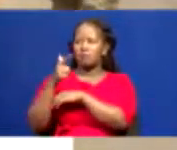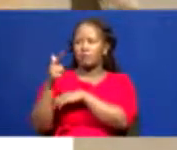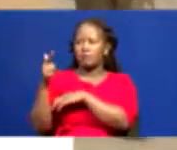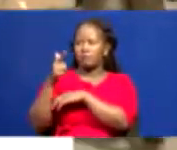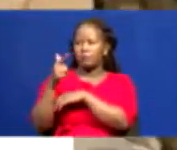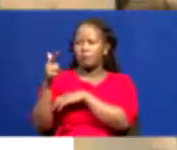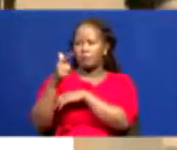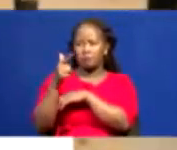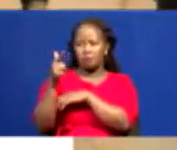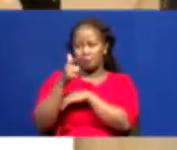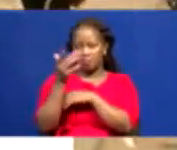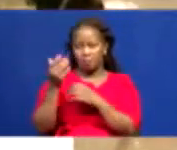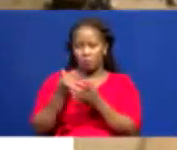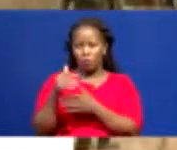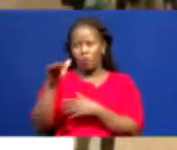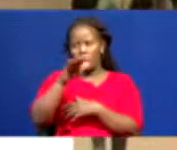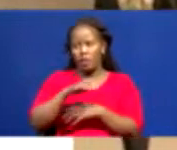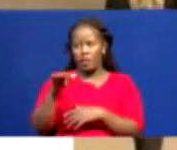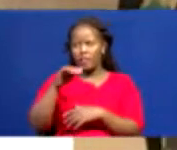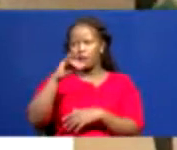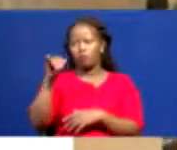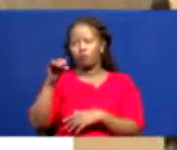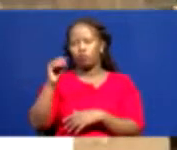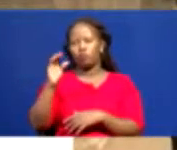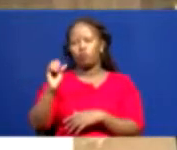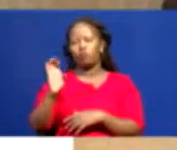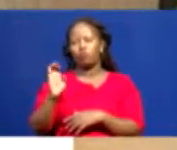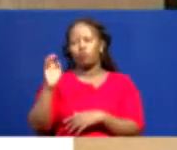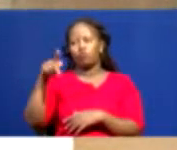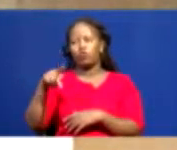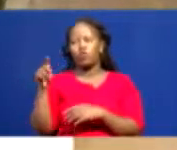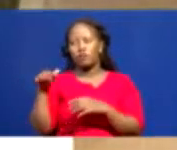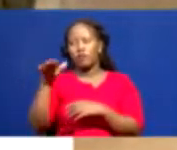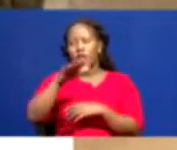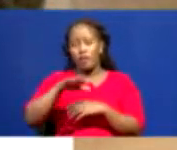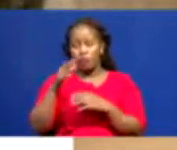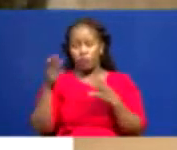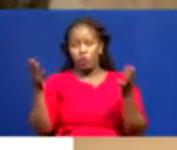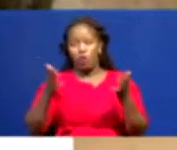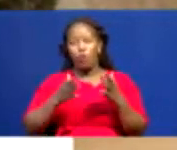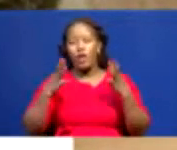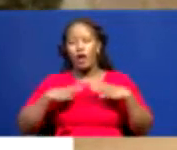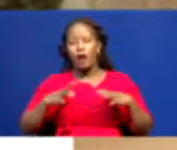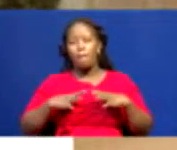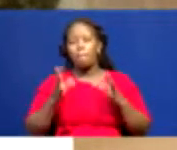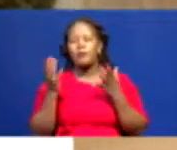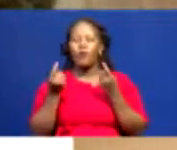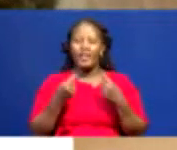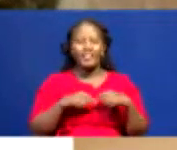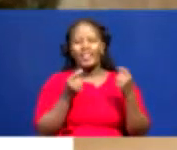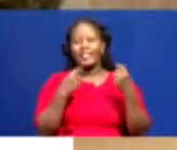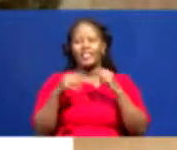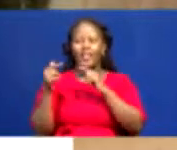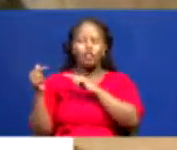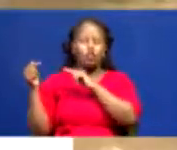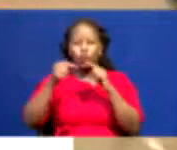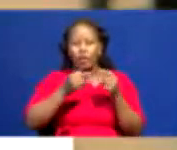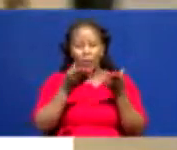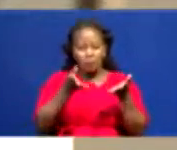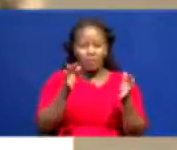is the Joseph Kangethe grounds, whereby the demonstrators were just advancing to be on this ground. But